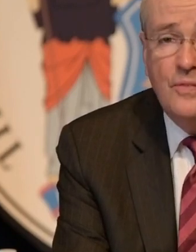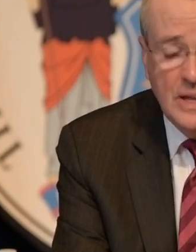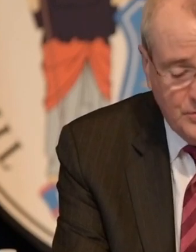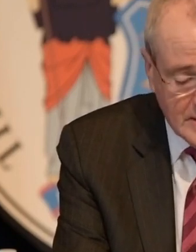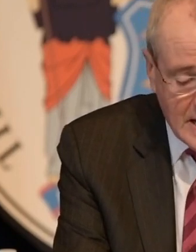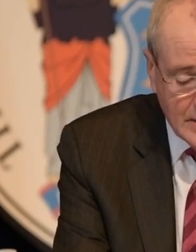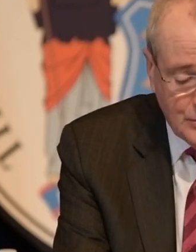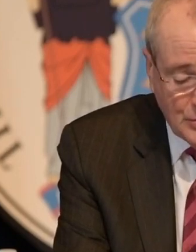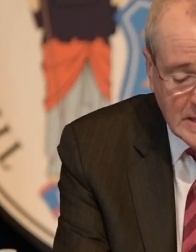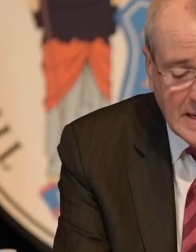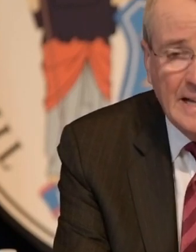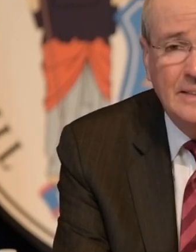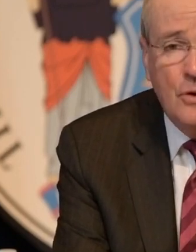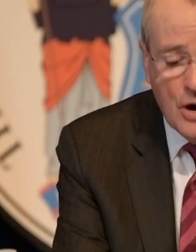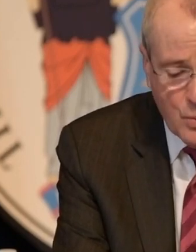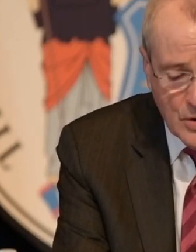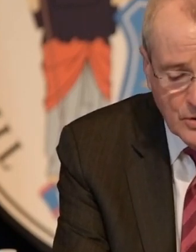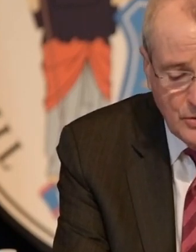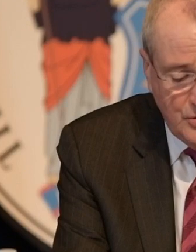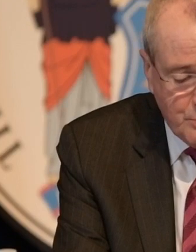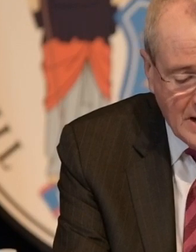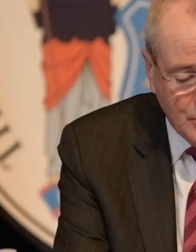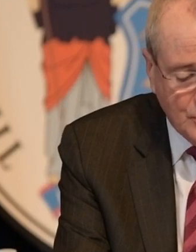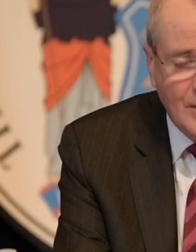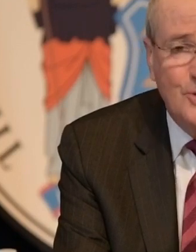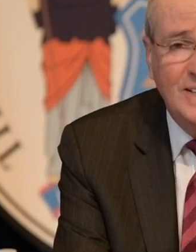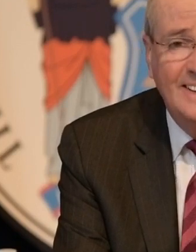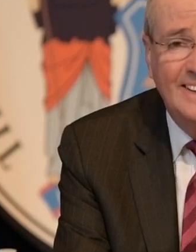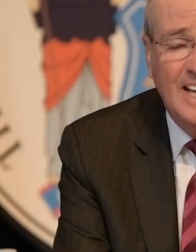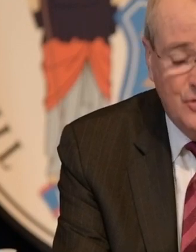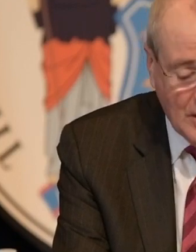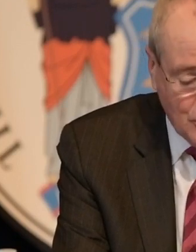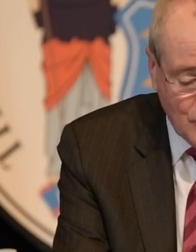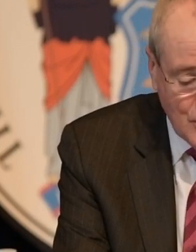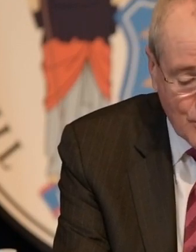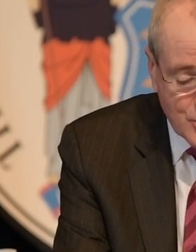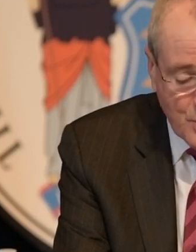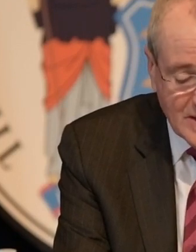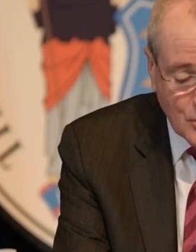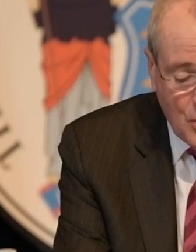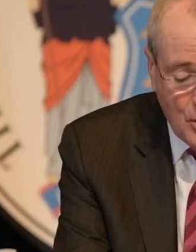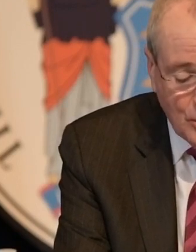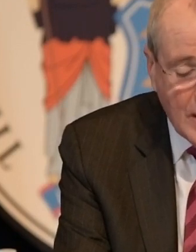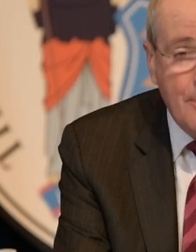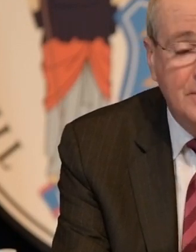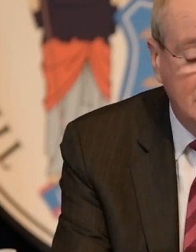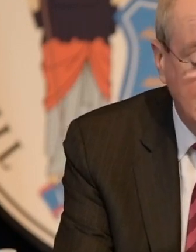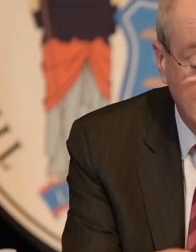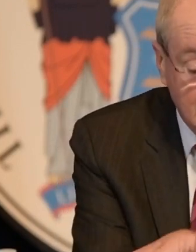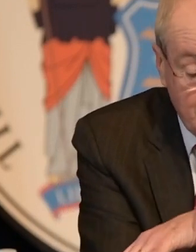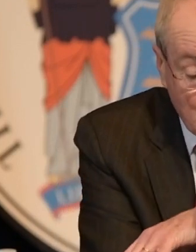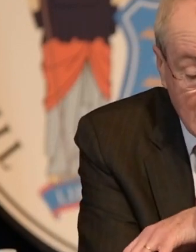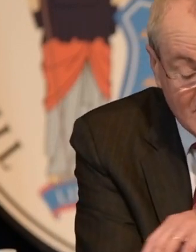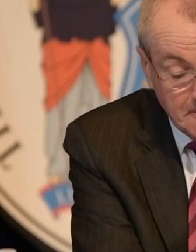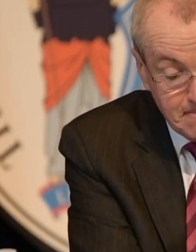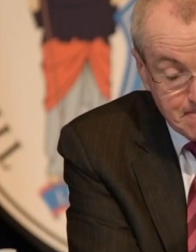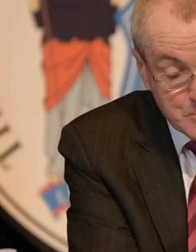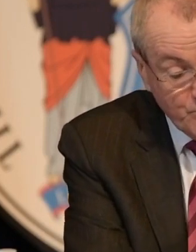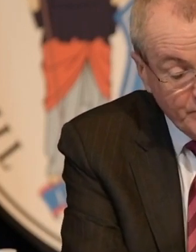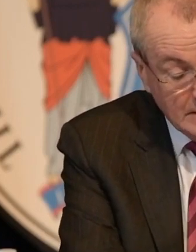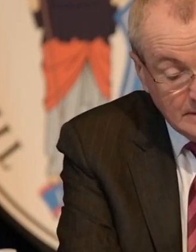by friends and colleagues as a kind and hard worker whose boundless energy and sense of humor spread to all who happened to be around